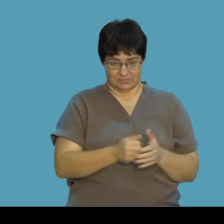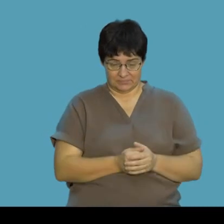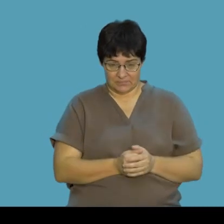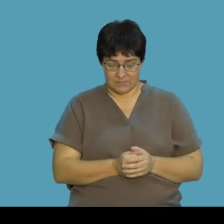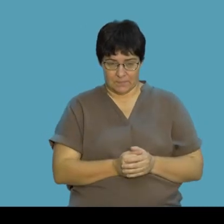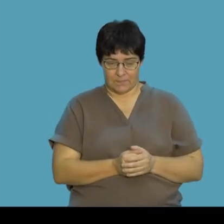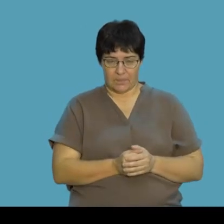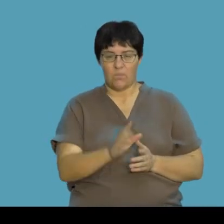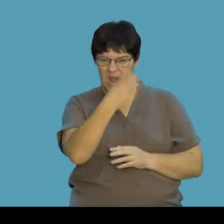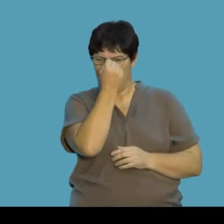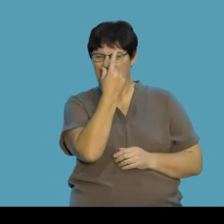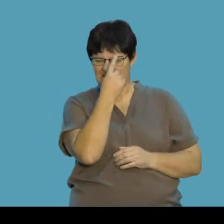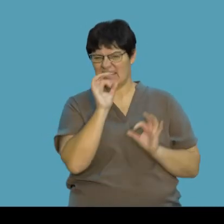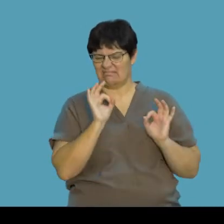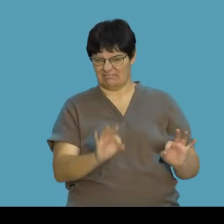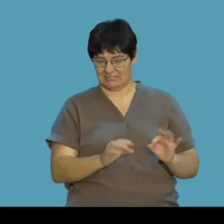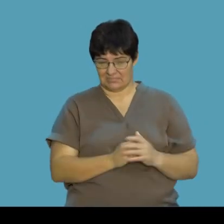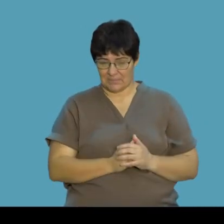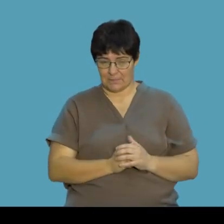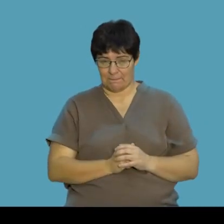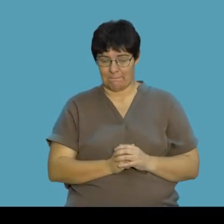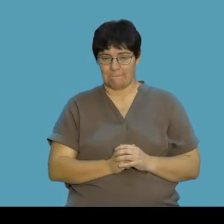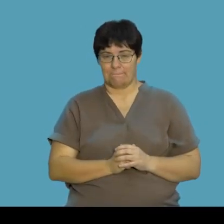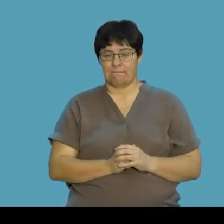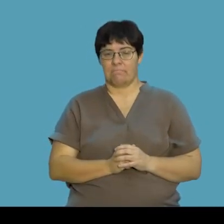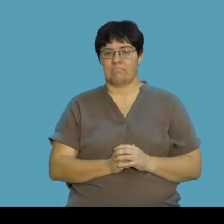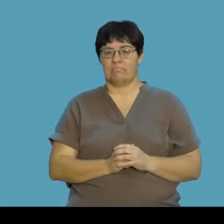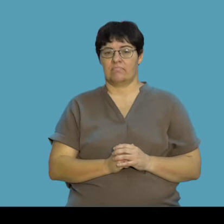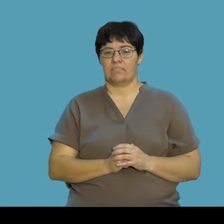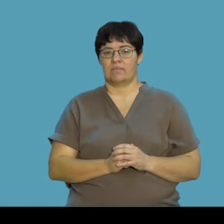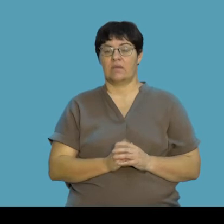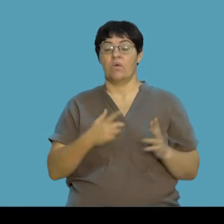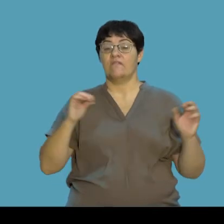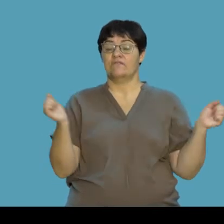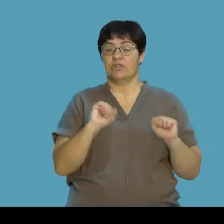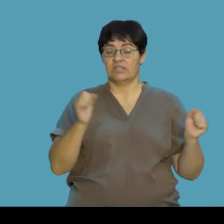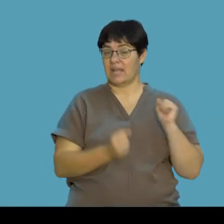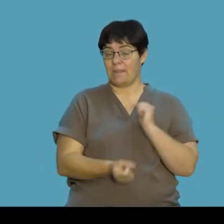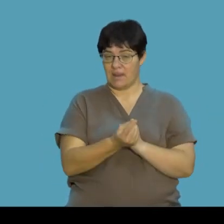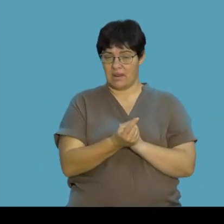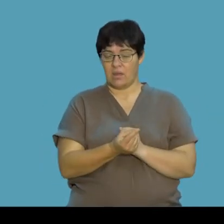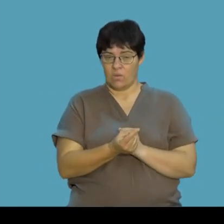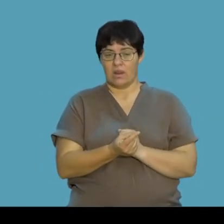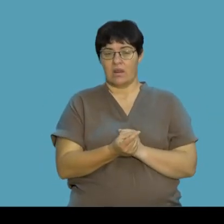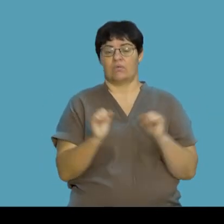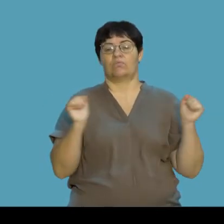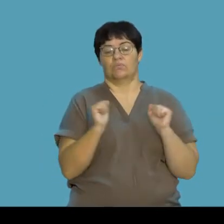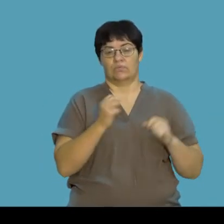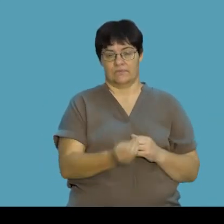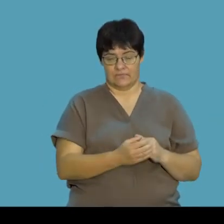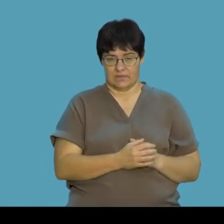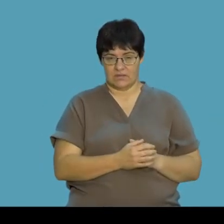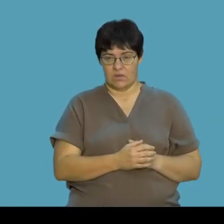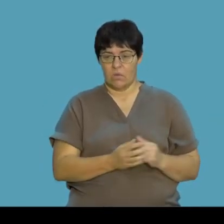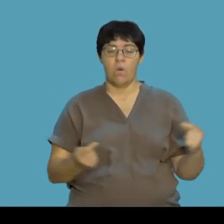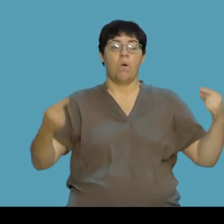solid and liquid. We need to understand it in this context, okay? So freezing occurs when a substance is cooled. Now, this